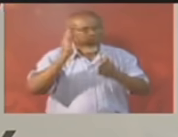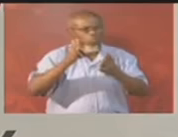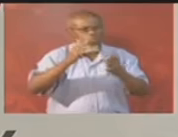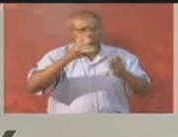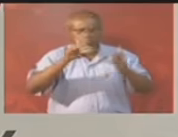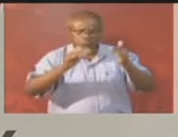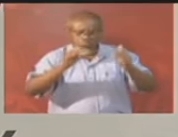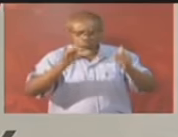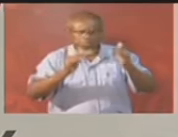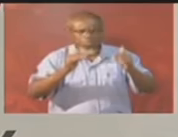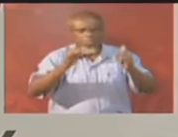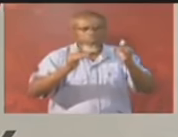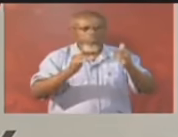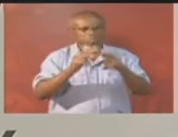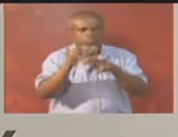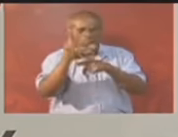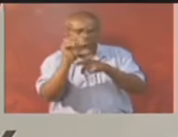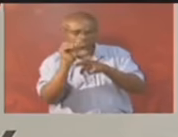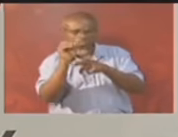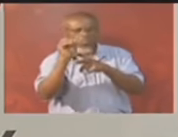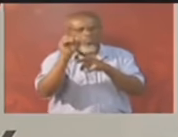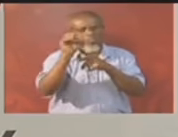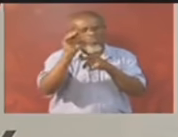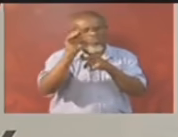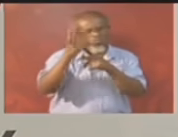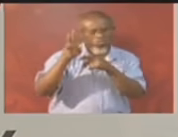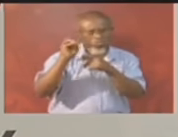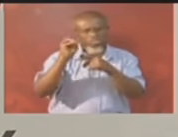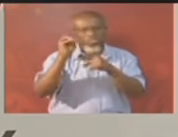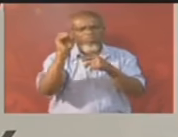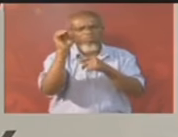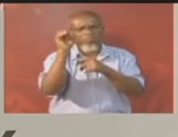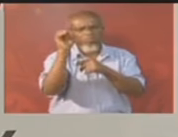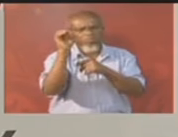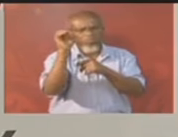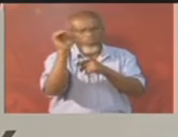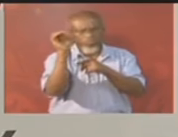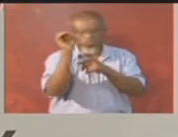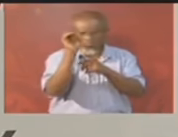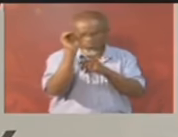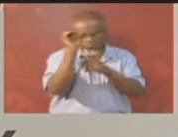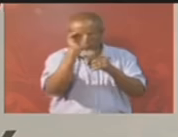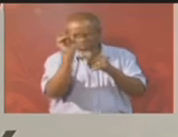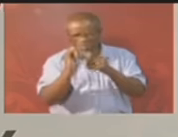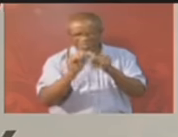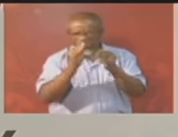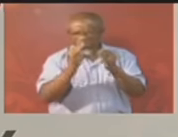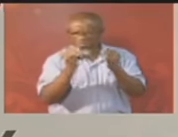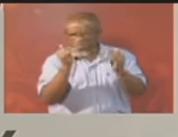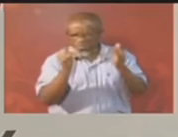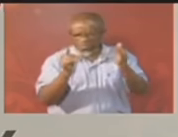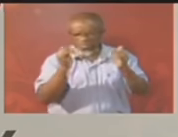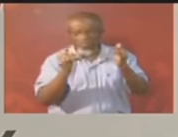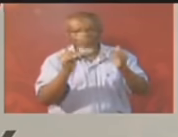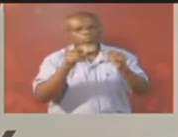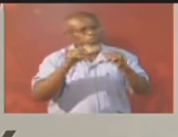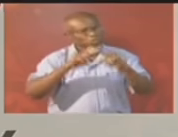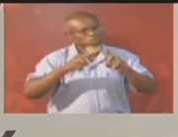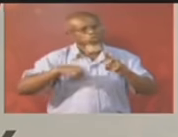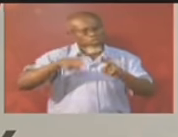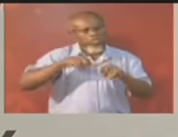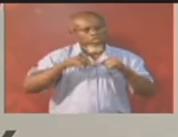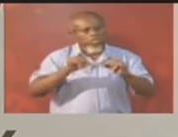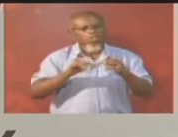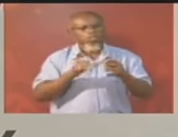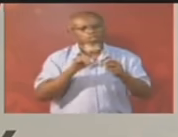to 30 range. At this point, we don't know. So we do have to continue our work in the background to do the